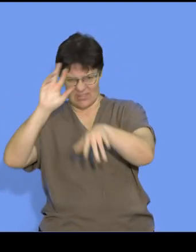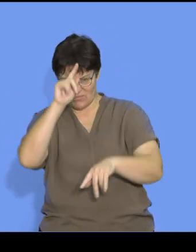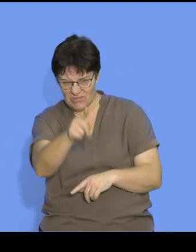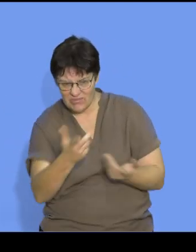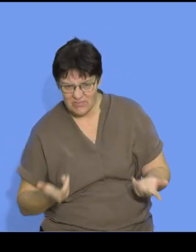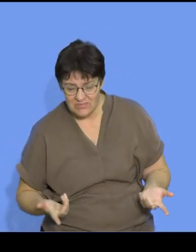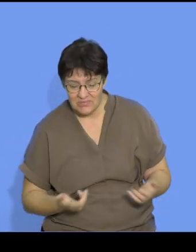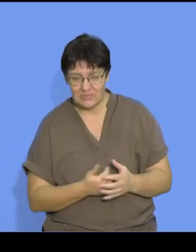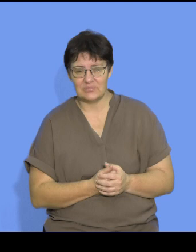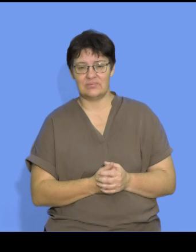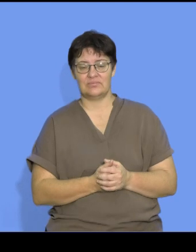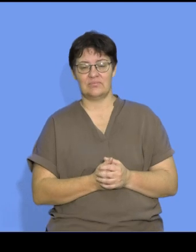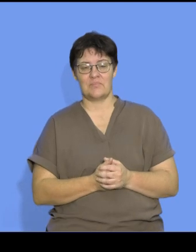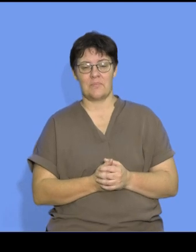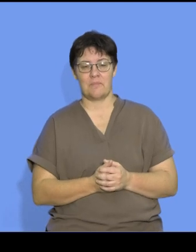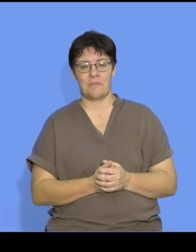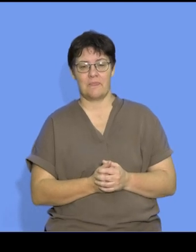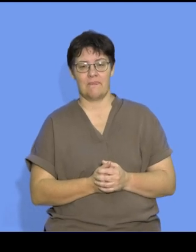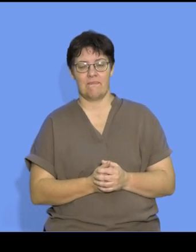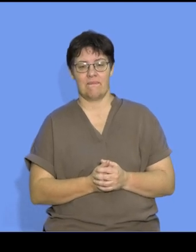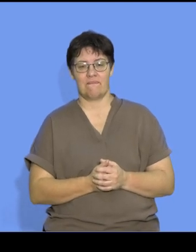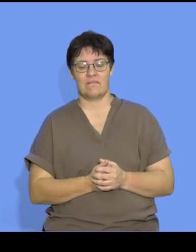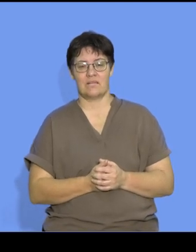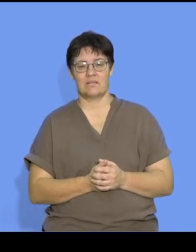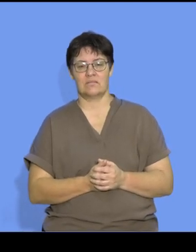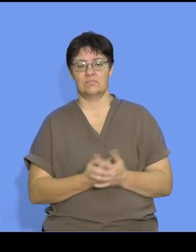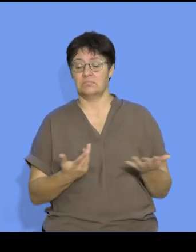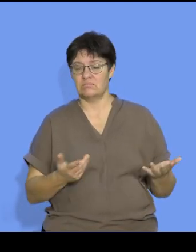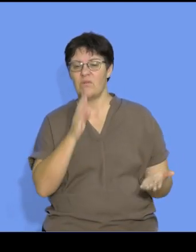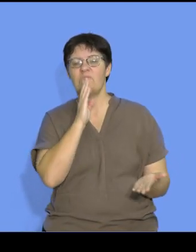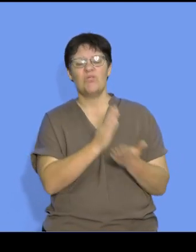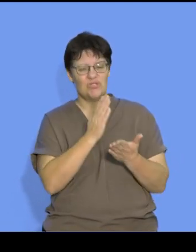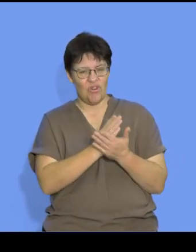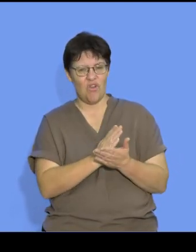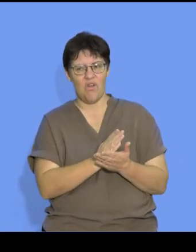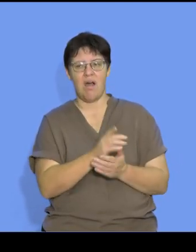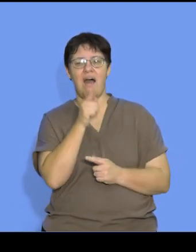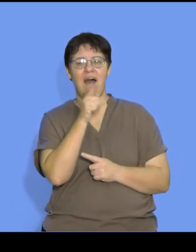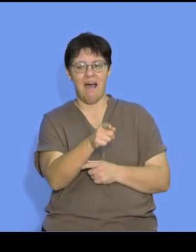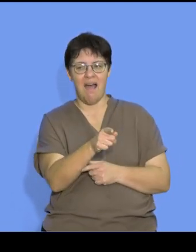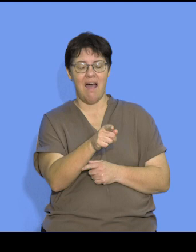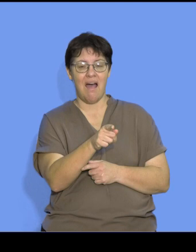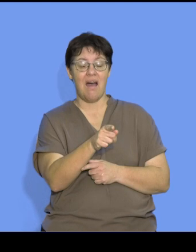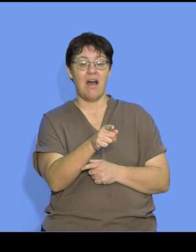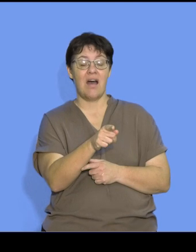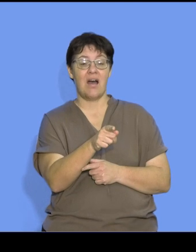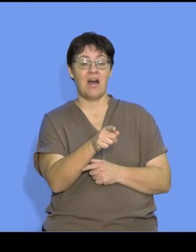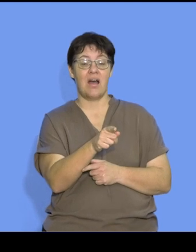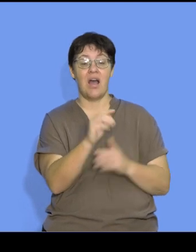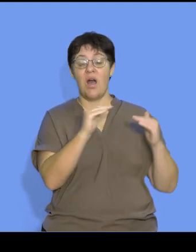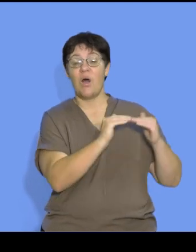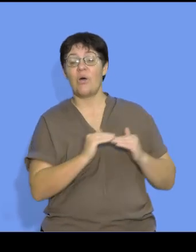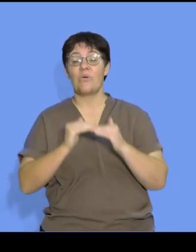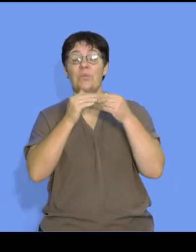8 going on. I'm sure that everyone will agree with me that between